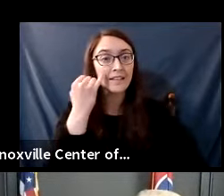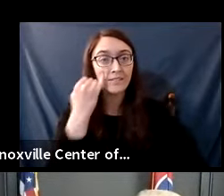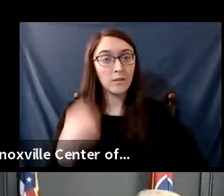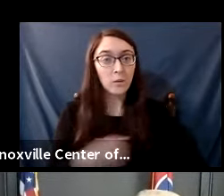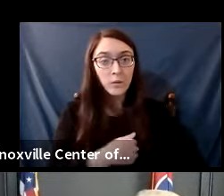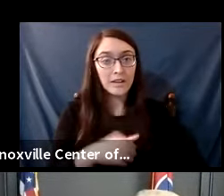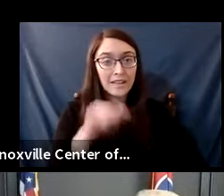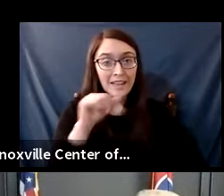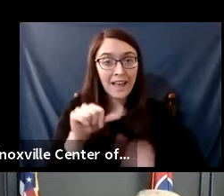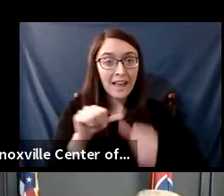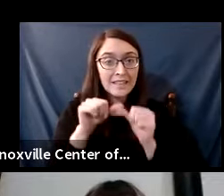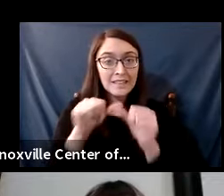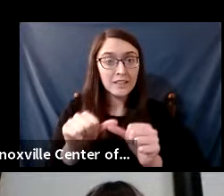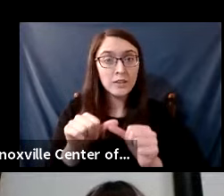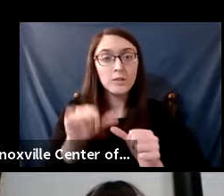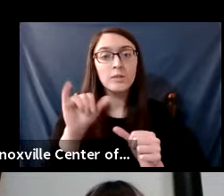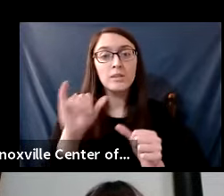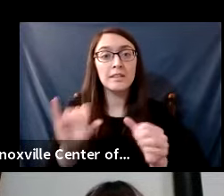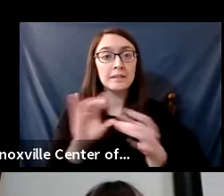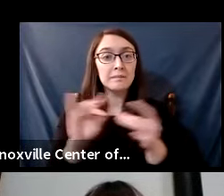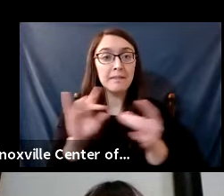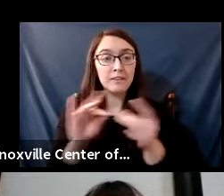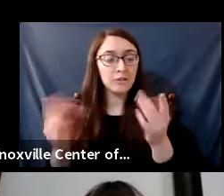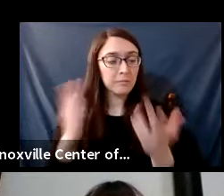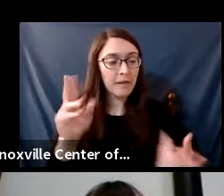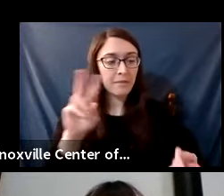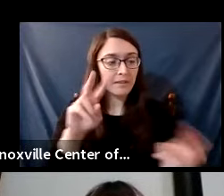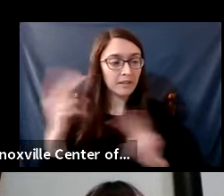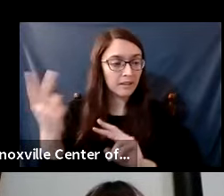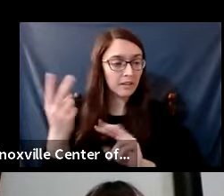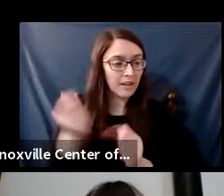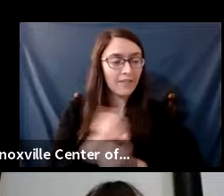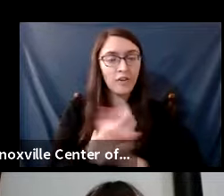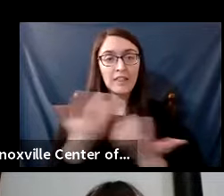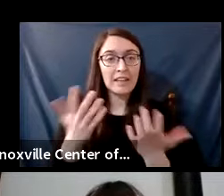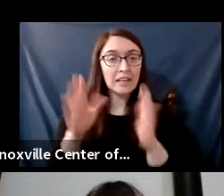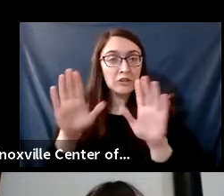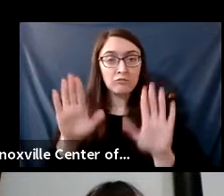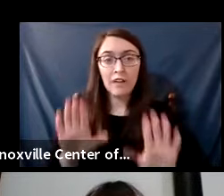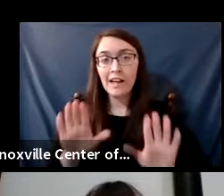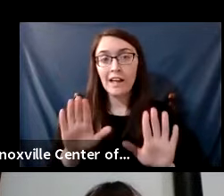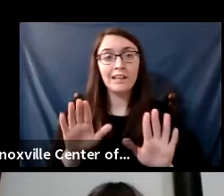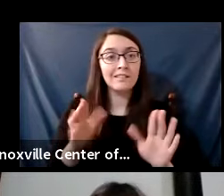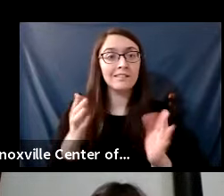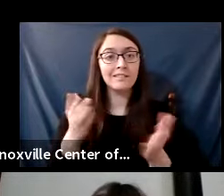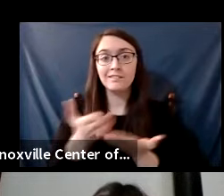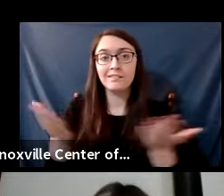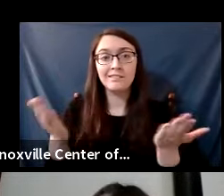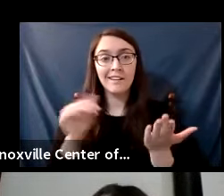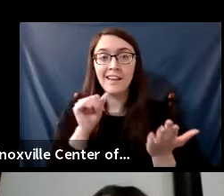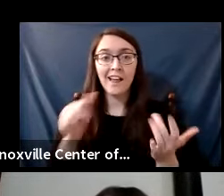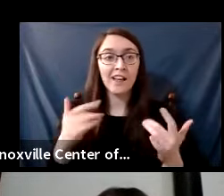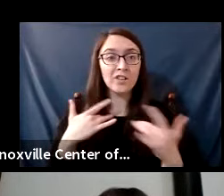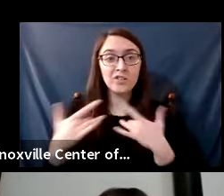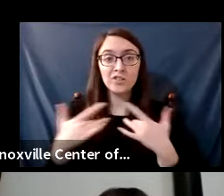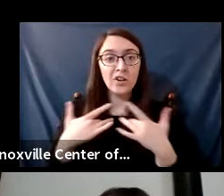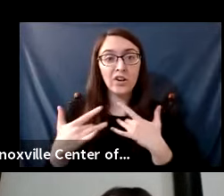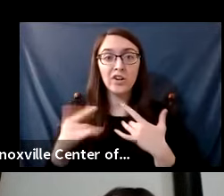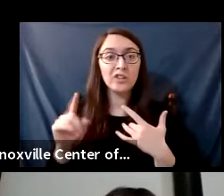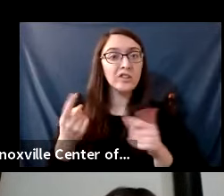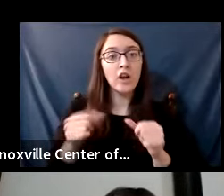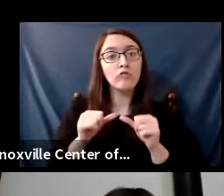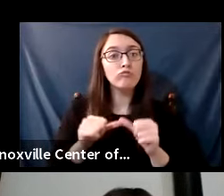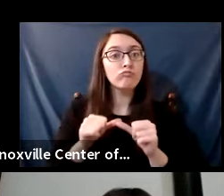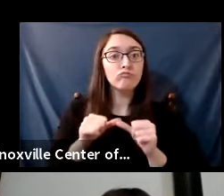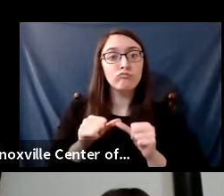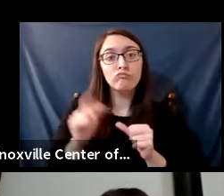be misconstrued as everything is great. They're not concerned to carry on, and we know